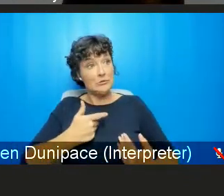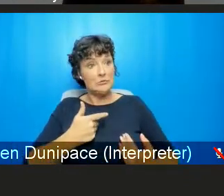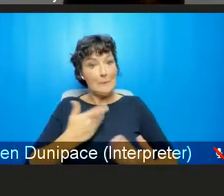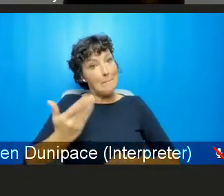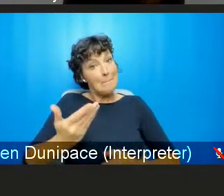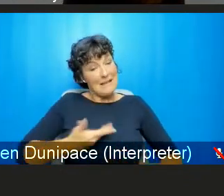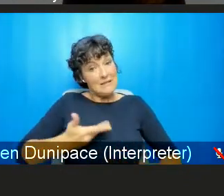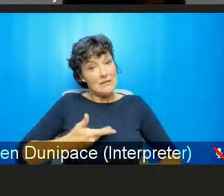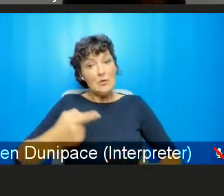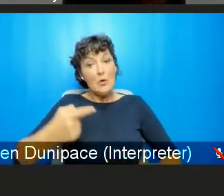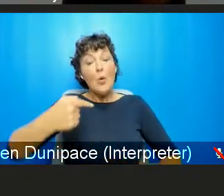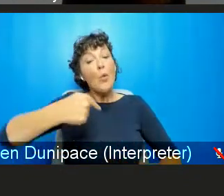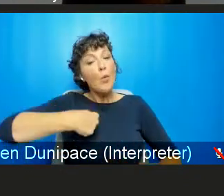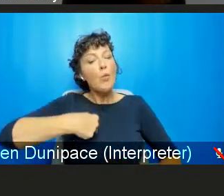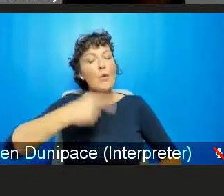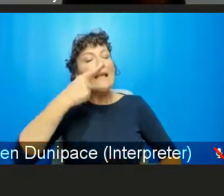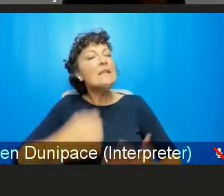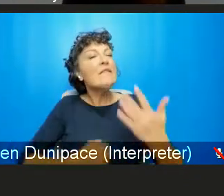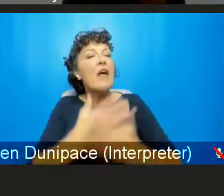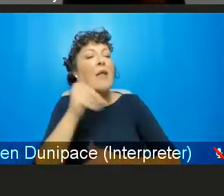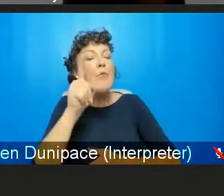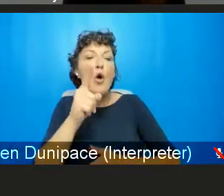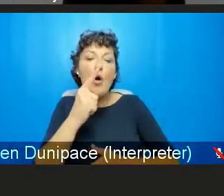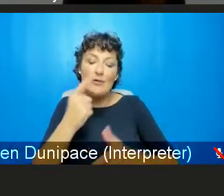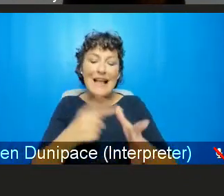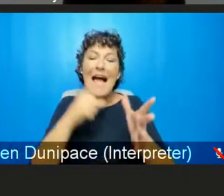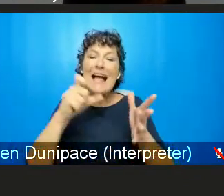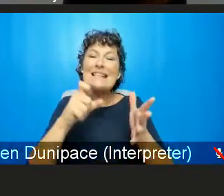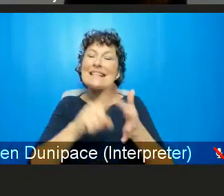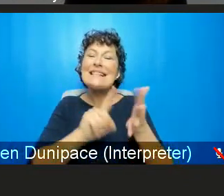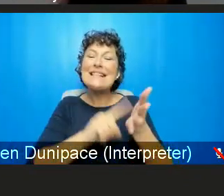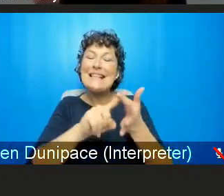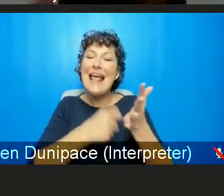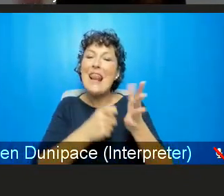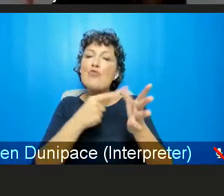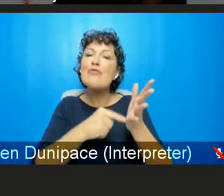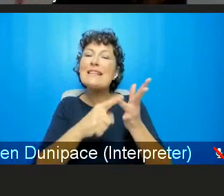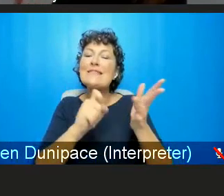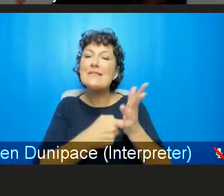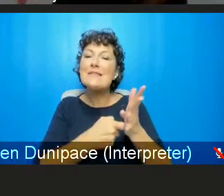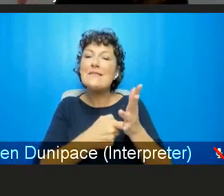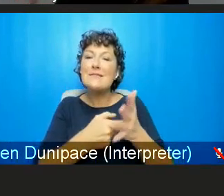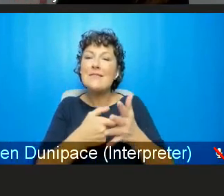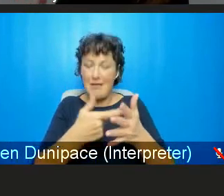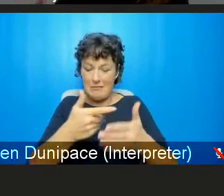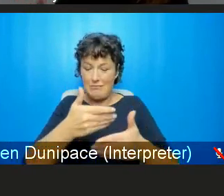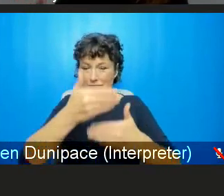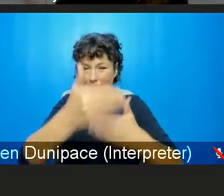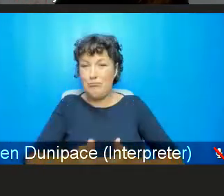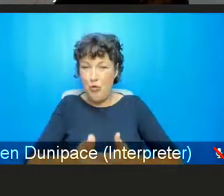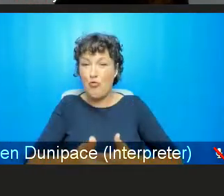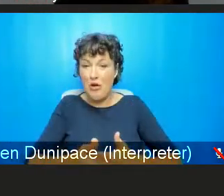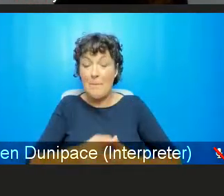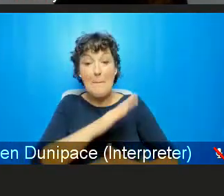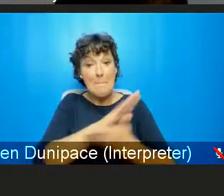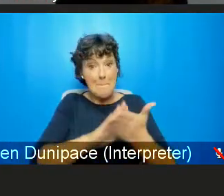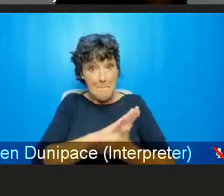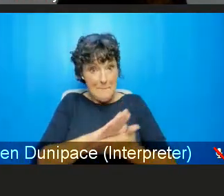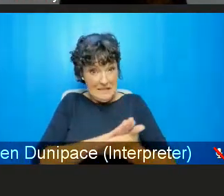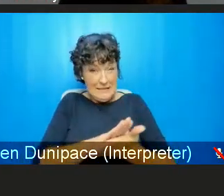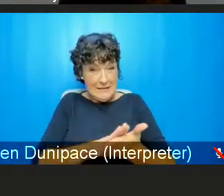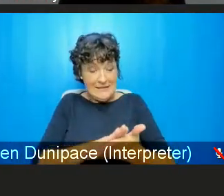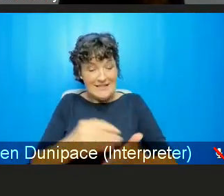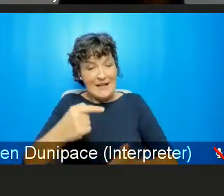call an accelerator programme, and it helps to have a, you need to have, for us, you know, for that to feel authentic to